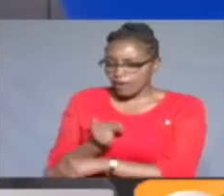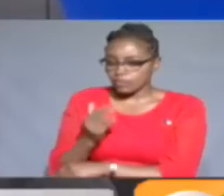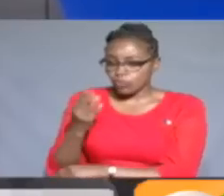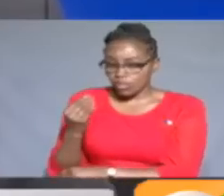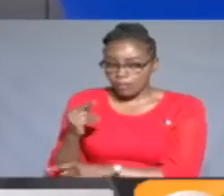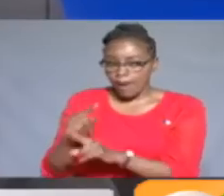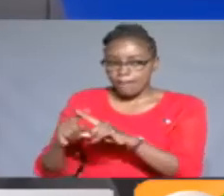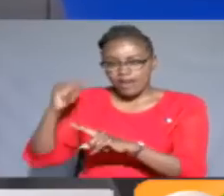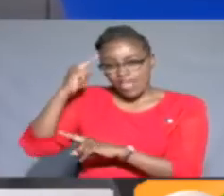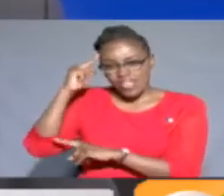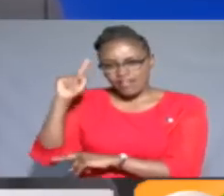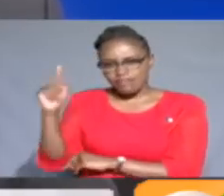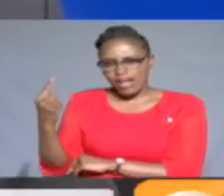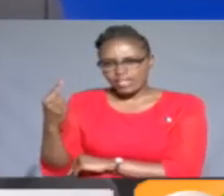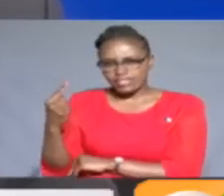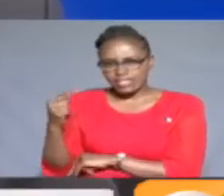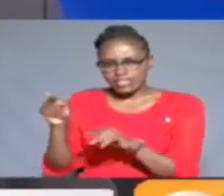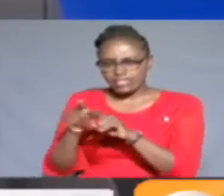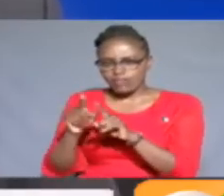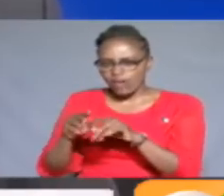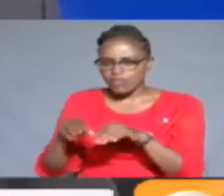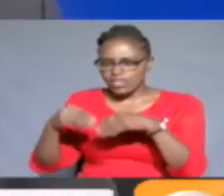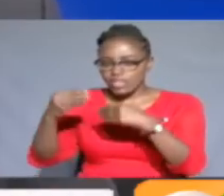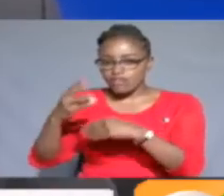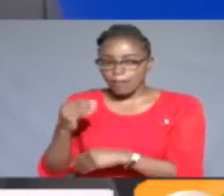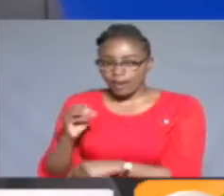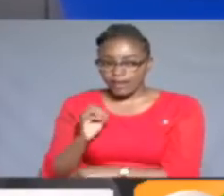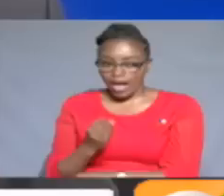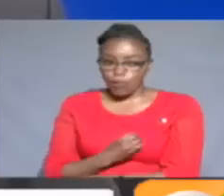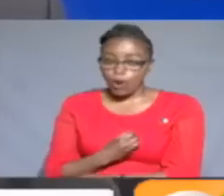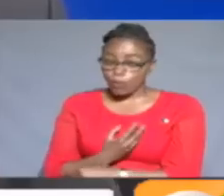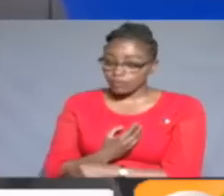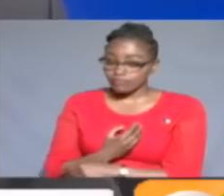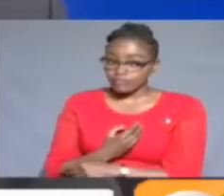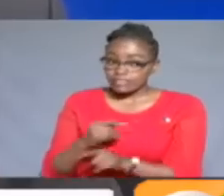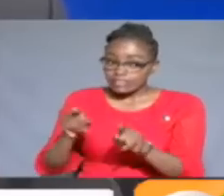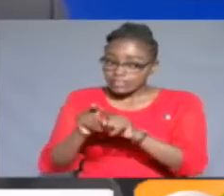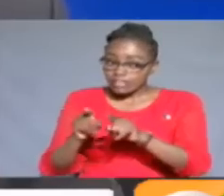we must, first of all, put our money. We'll get a long way and then